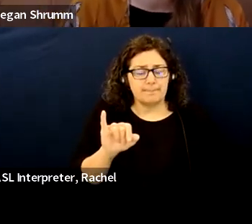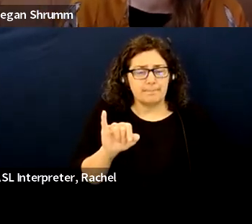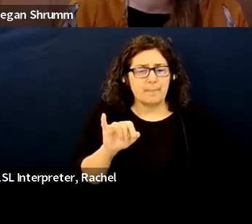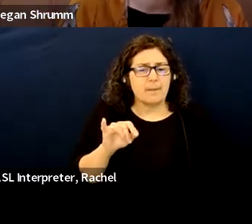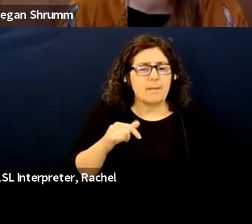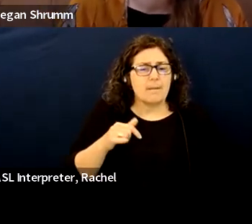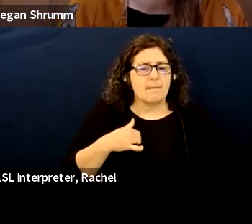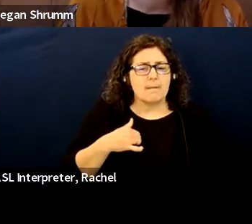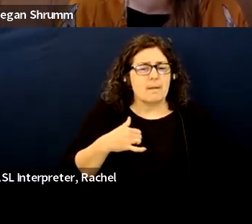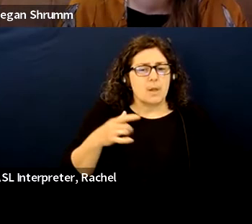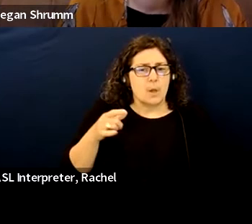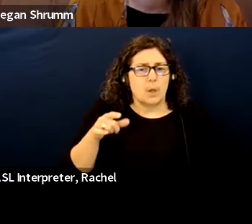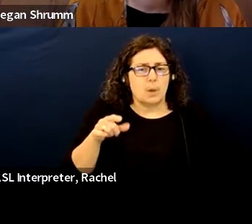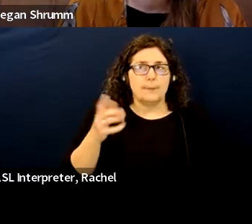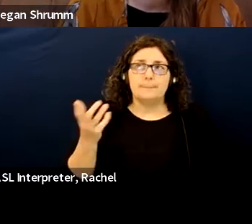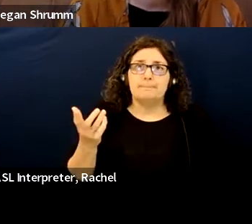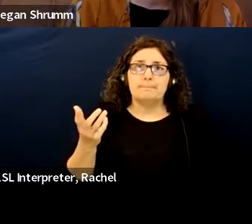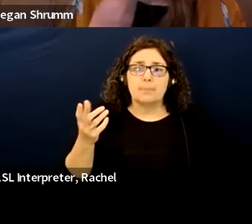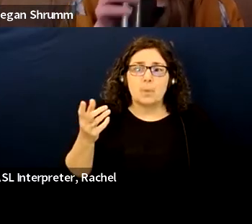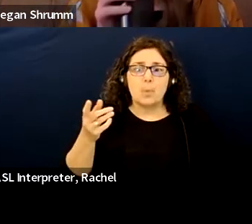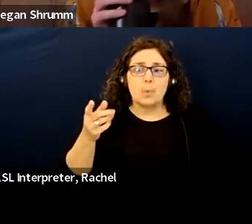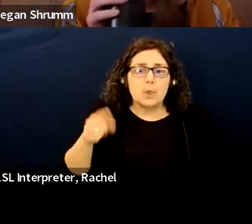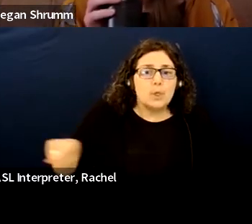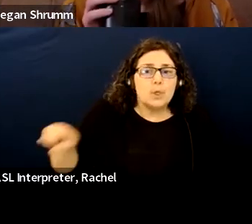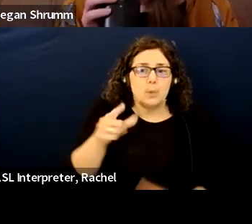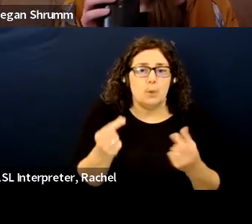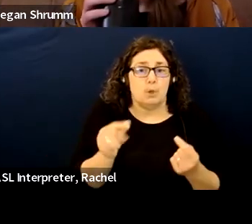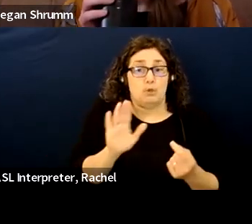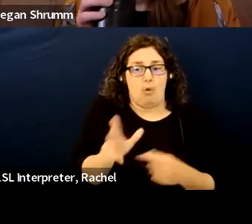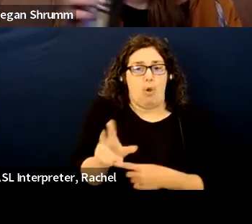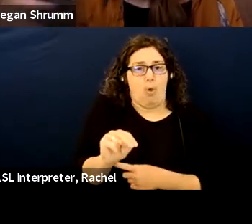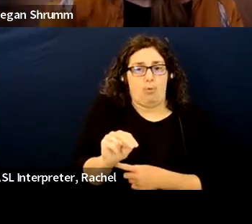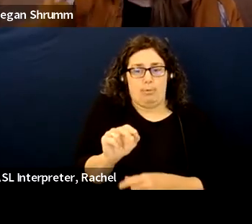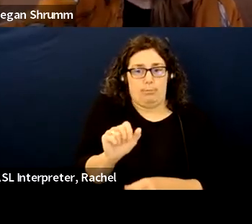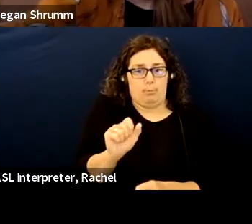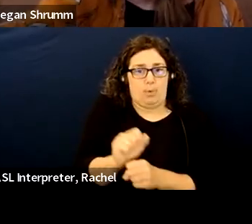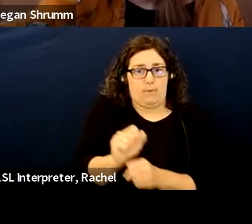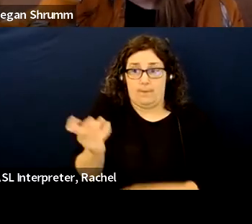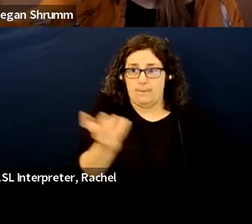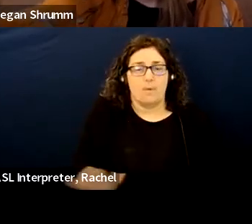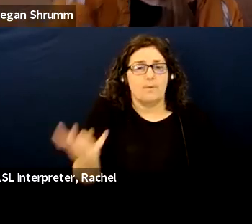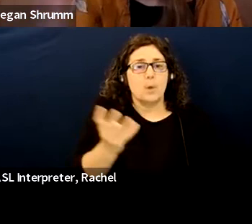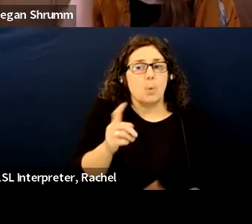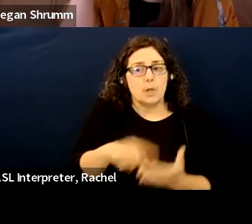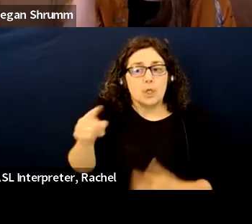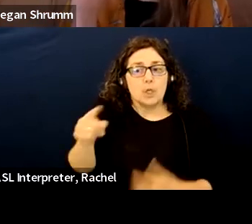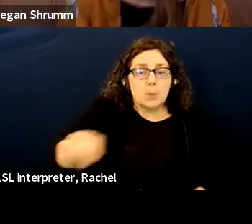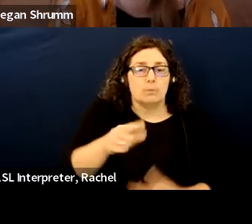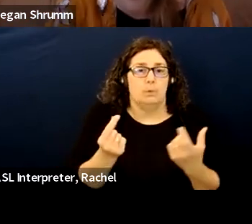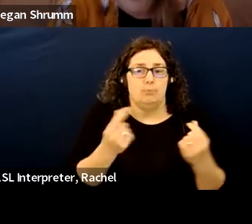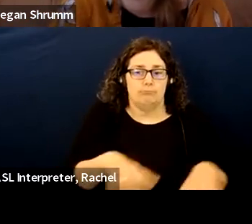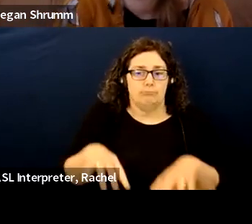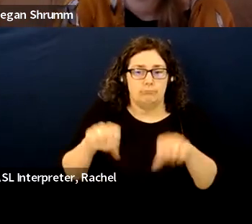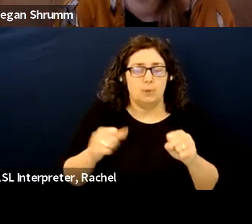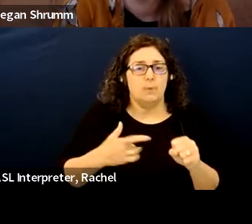what are the things that you do, you're in your own practice for the four of you, that you